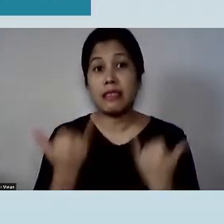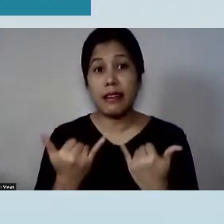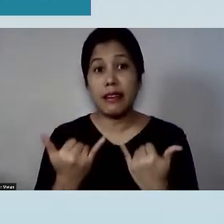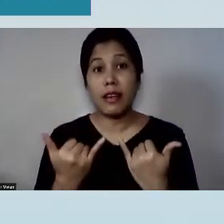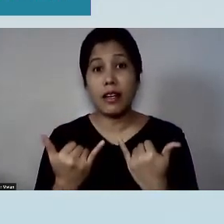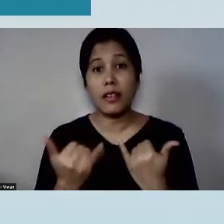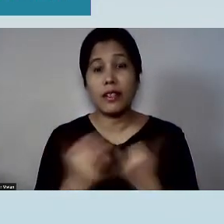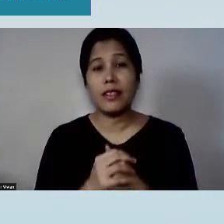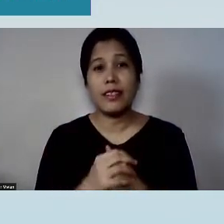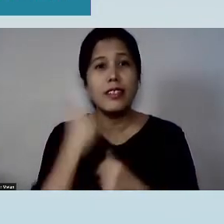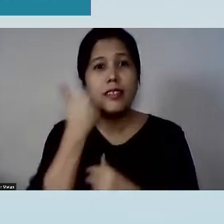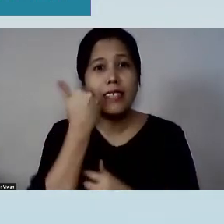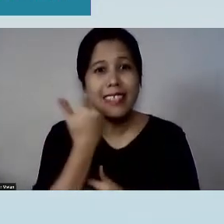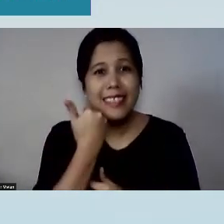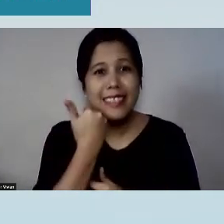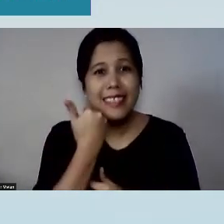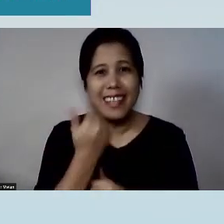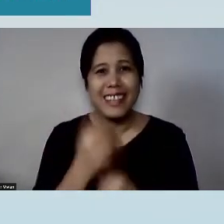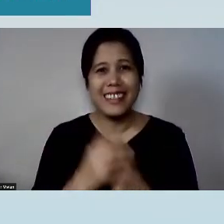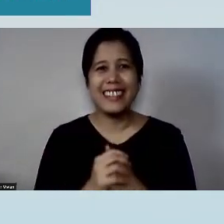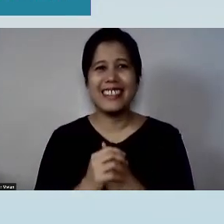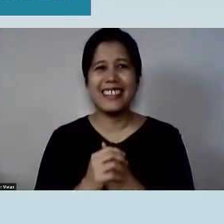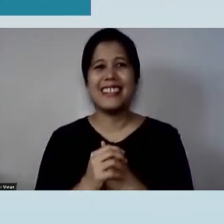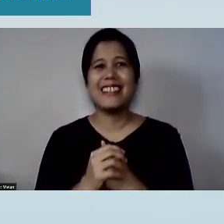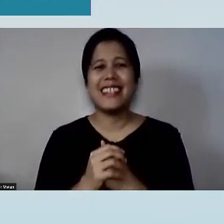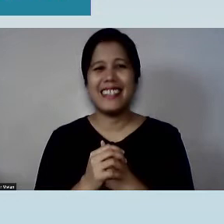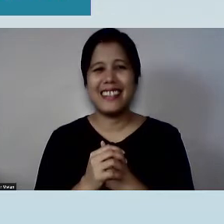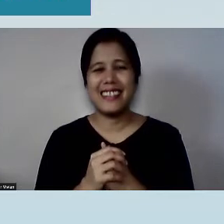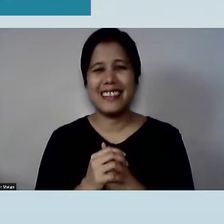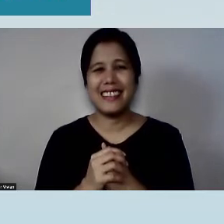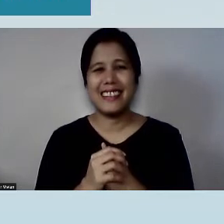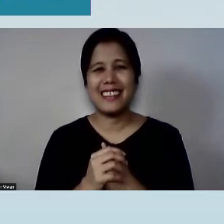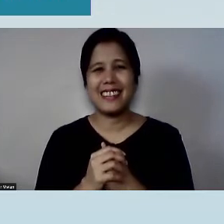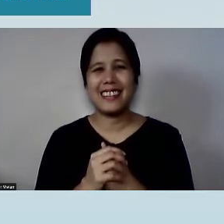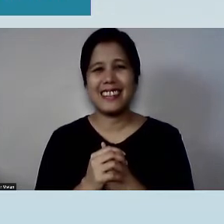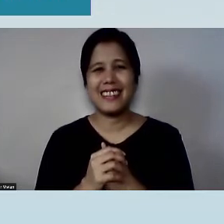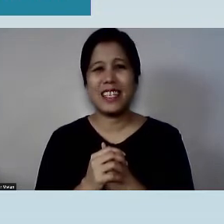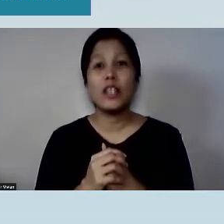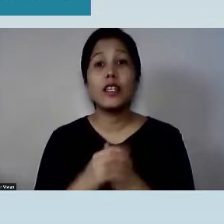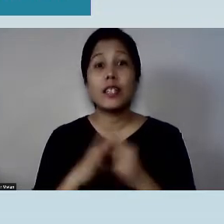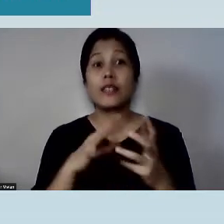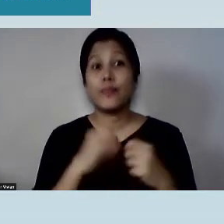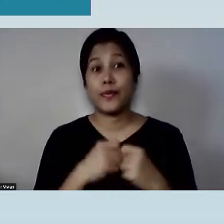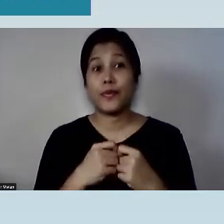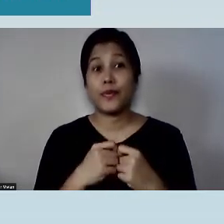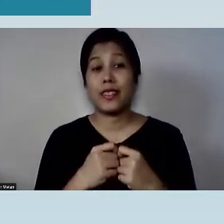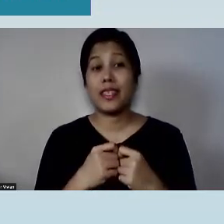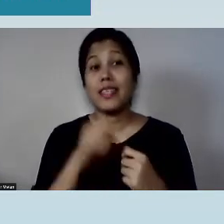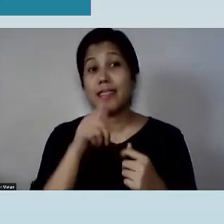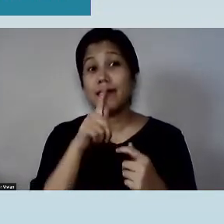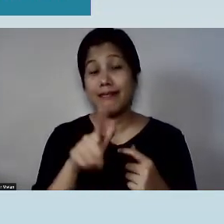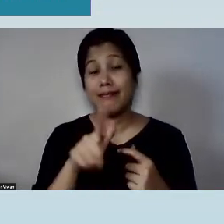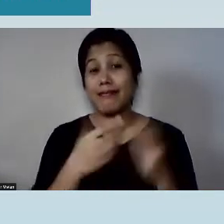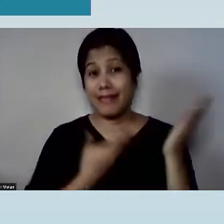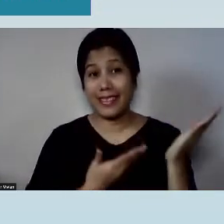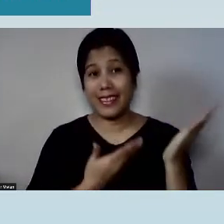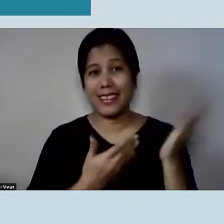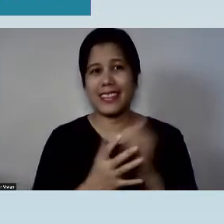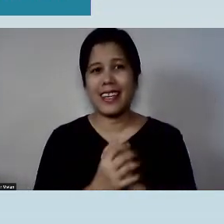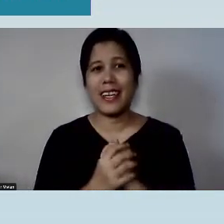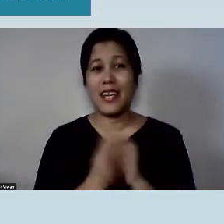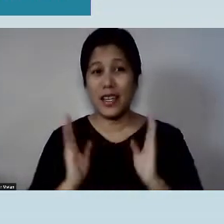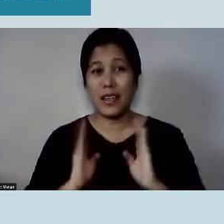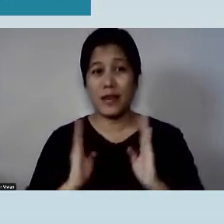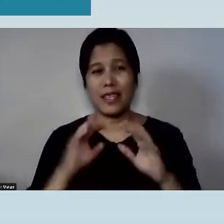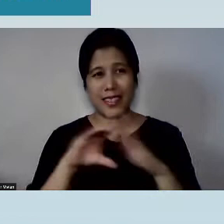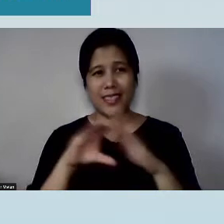were shamed? You, di ba? Fiel? Ako, maswerte ako. Maliit lang yung school namin. I was born and raised in Baguio City. And we